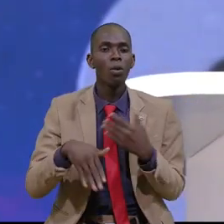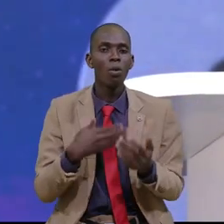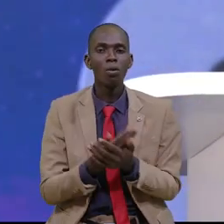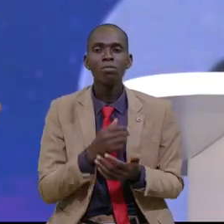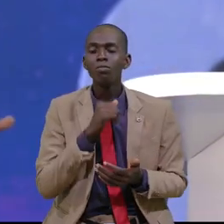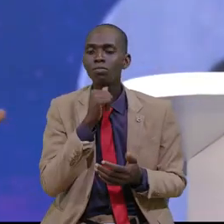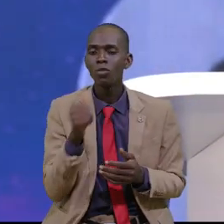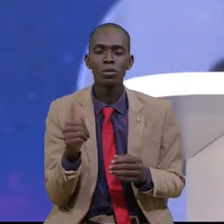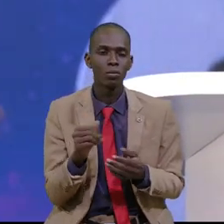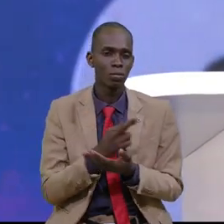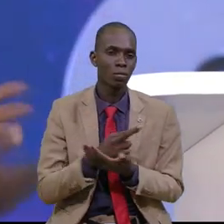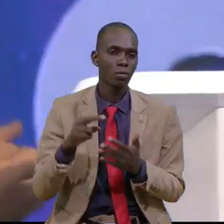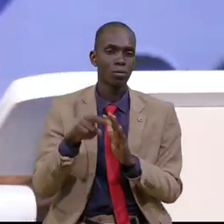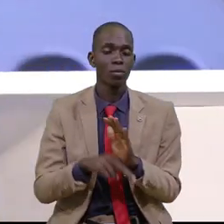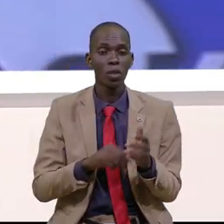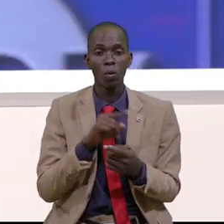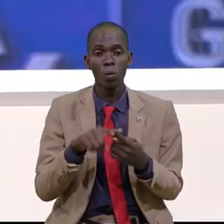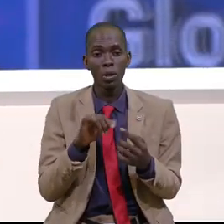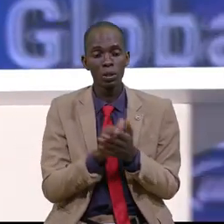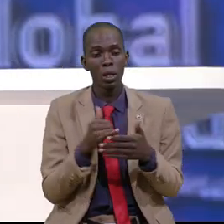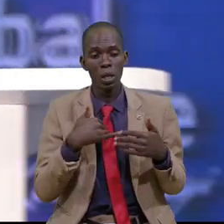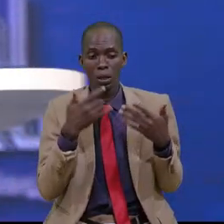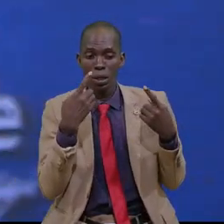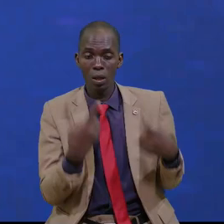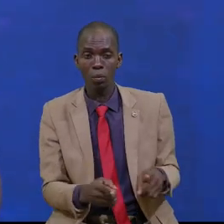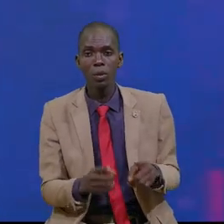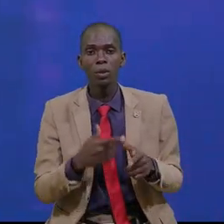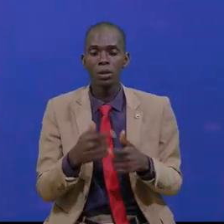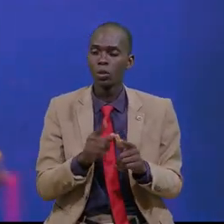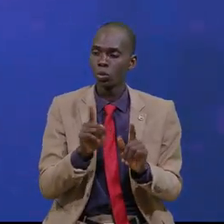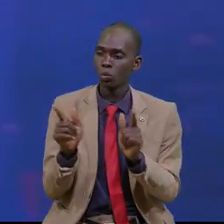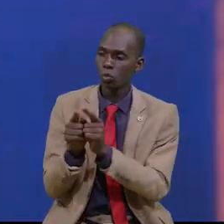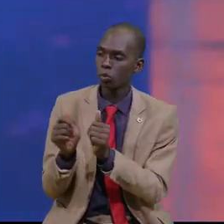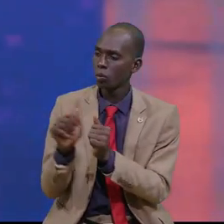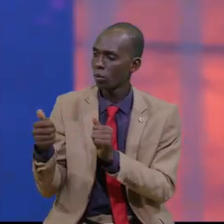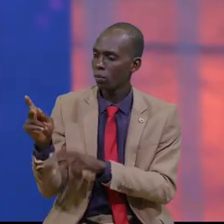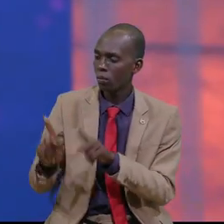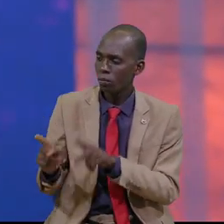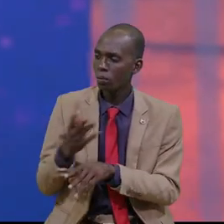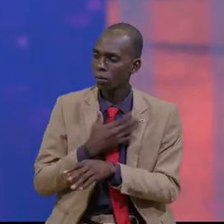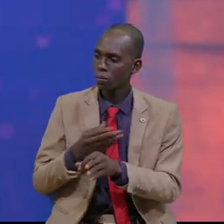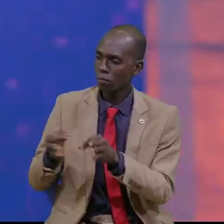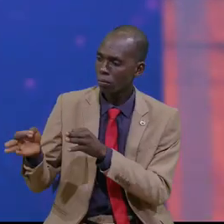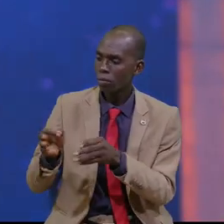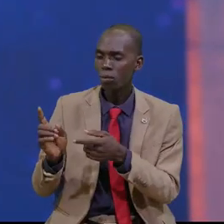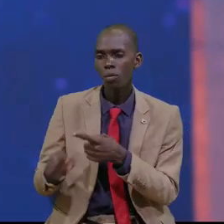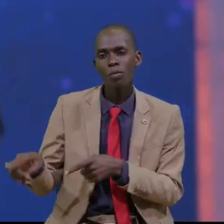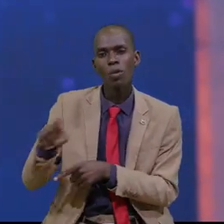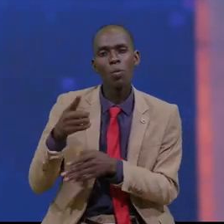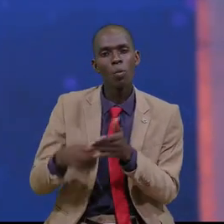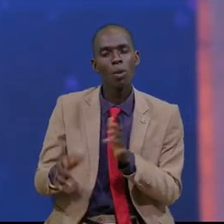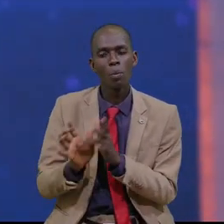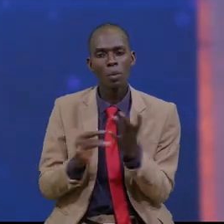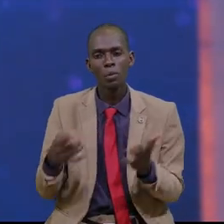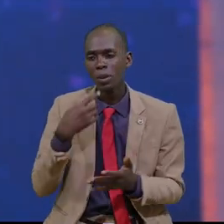unrighteousness. And when that has taken place, now we come to other people and we tell them, you know what the Bible says? That you confess, every